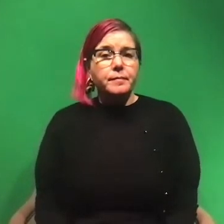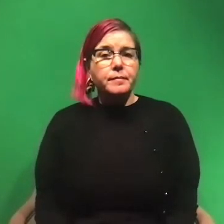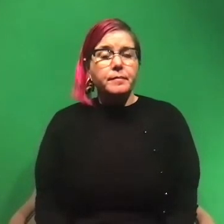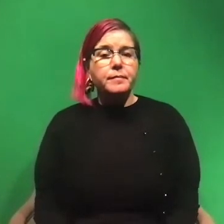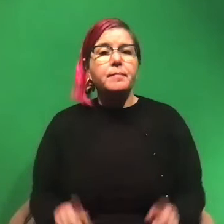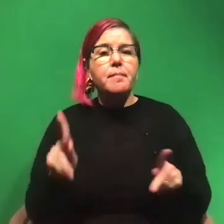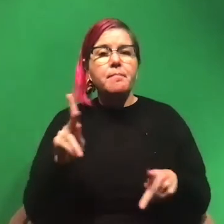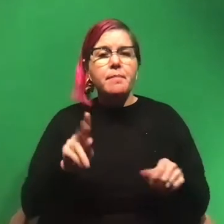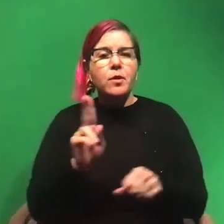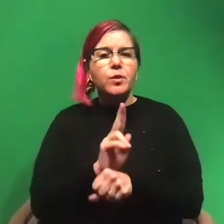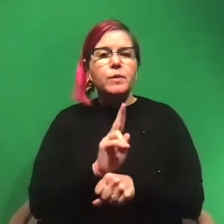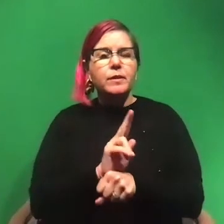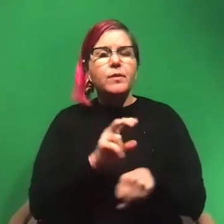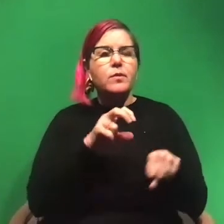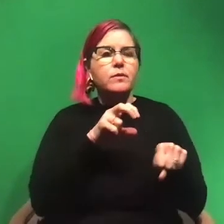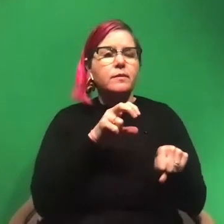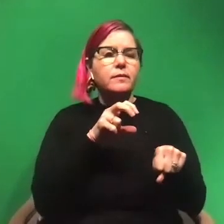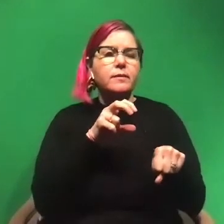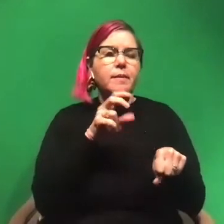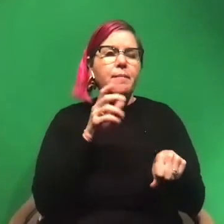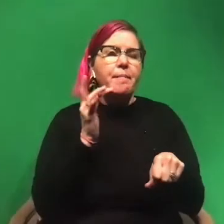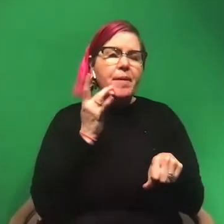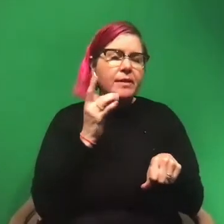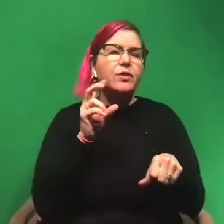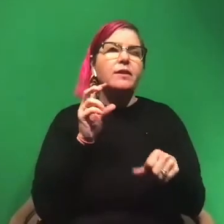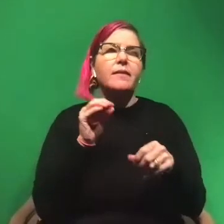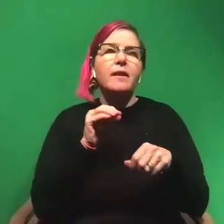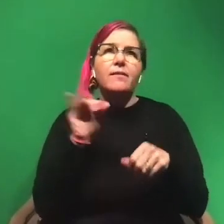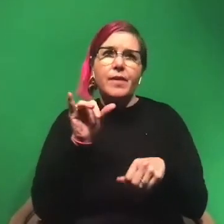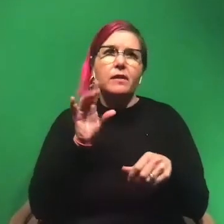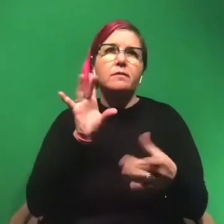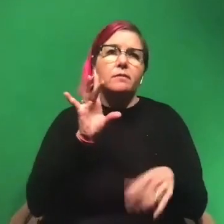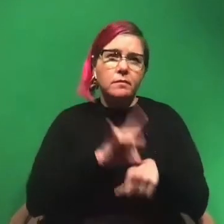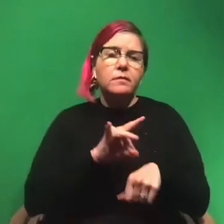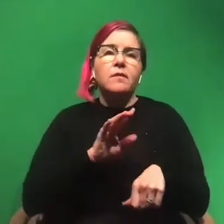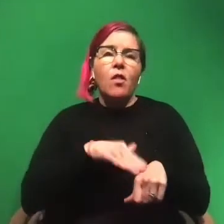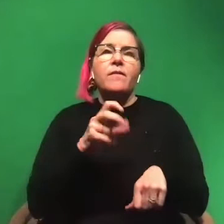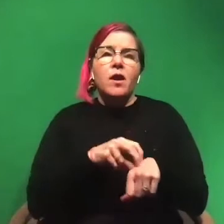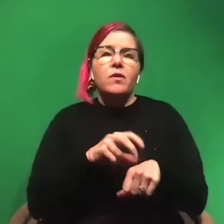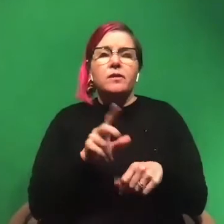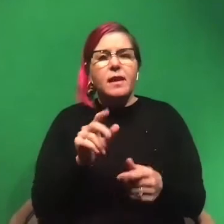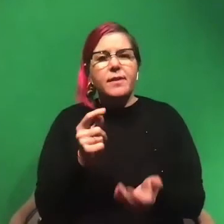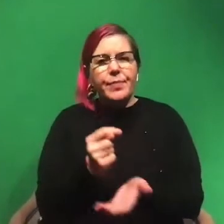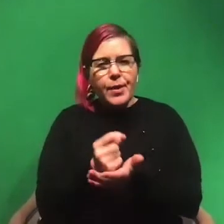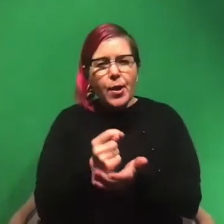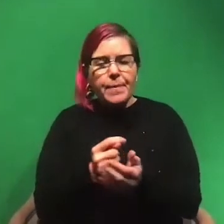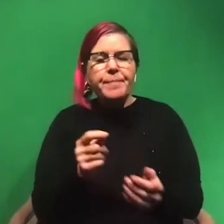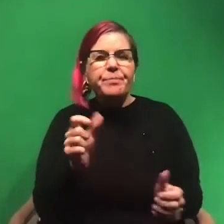phages or bacteria infecting viruses as a therapy. And so probably many of you are aware